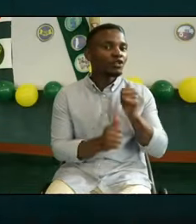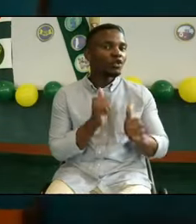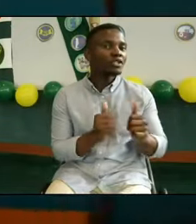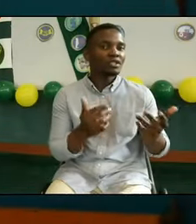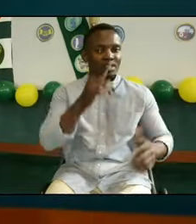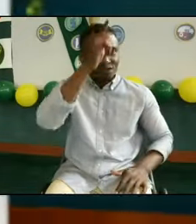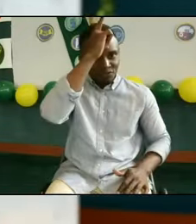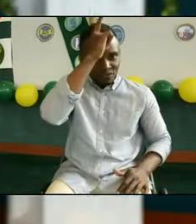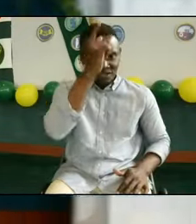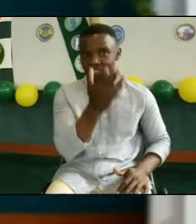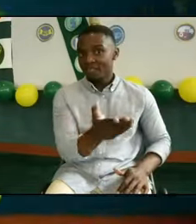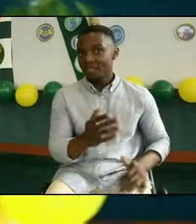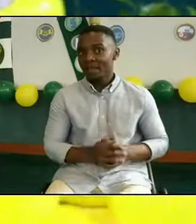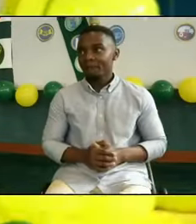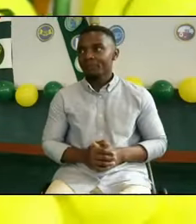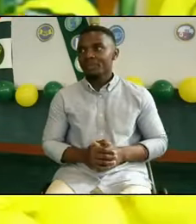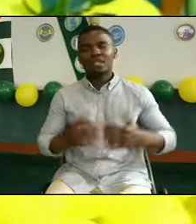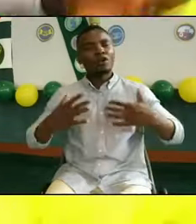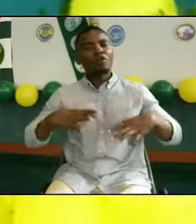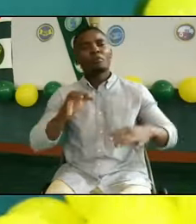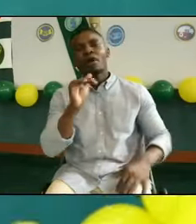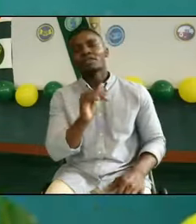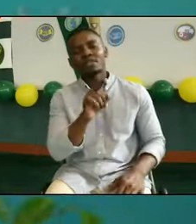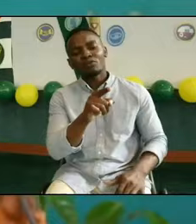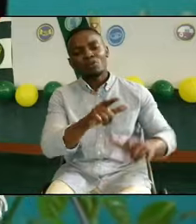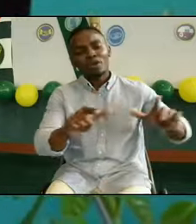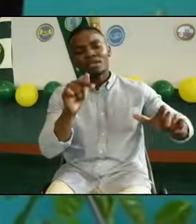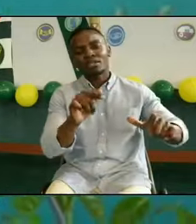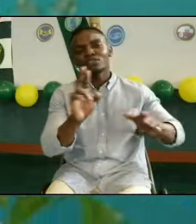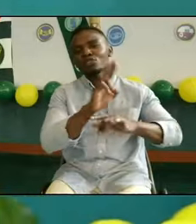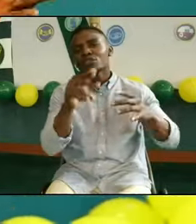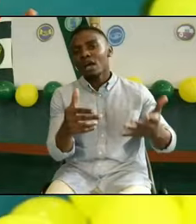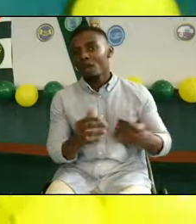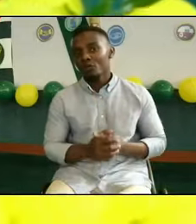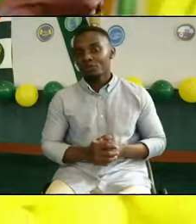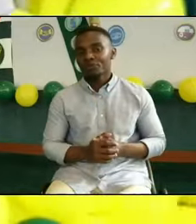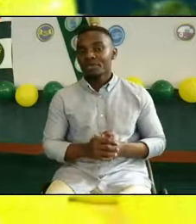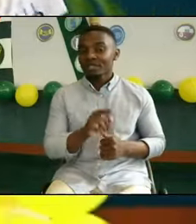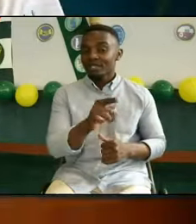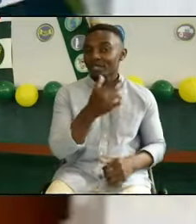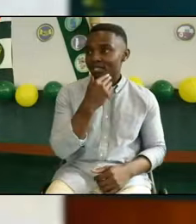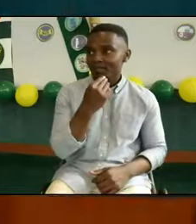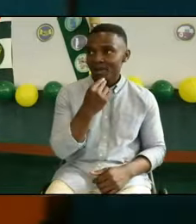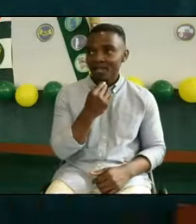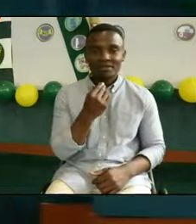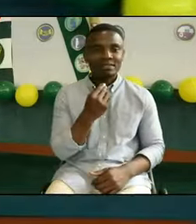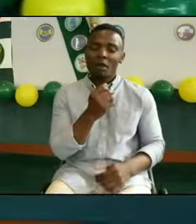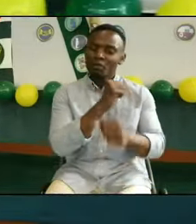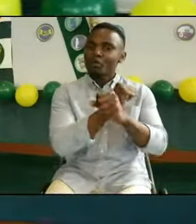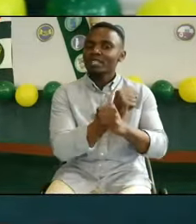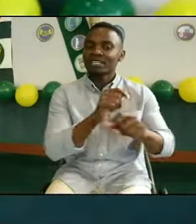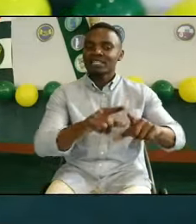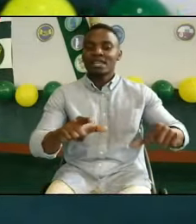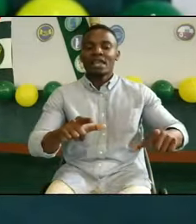And people went and said, what do we use a village land for? What do you need it for? And this young man held to the land and